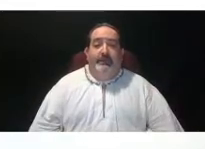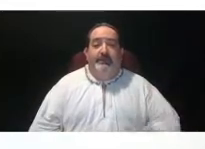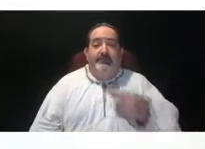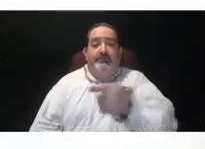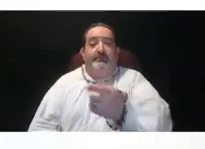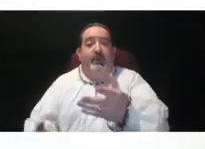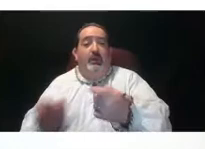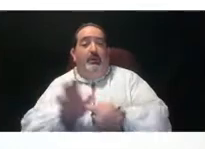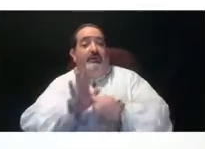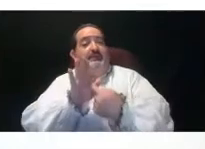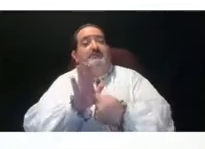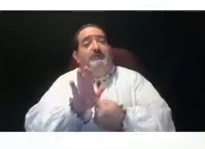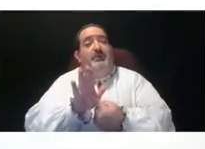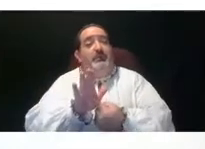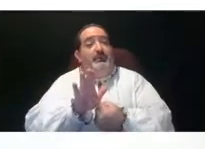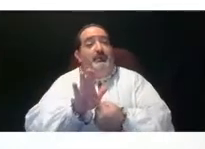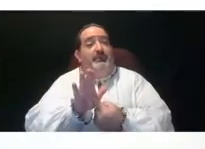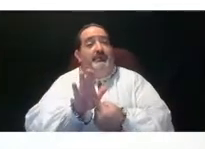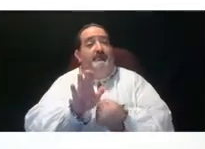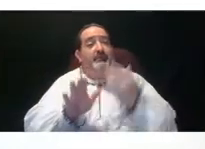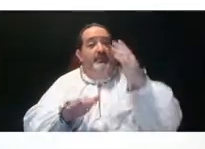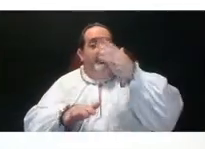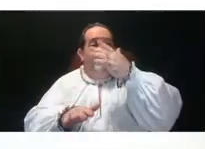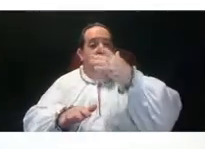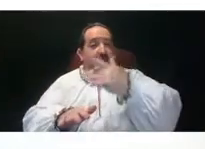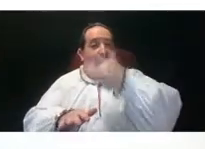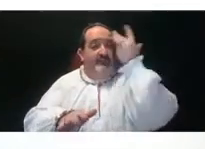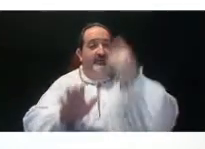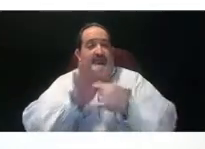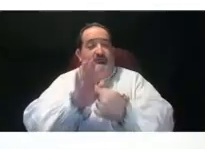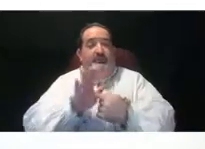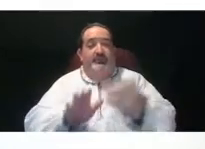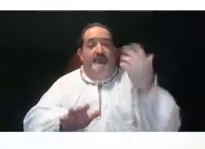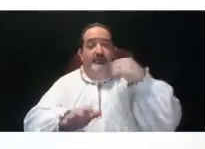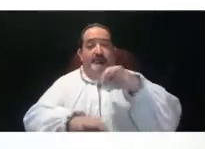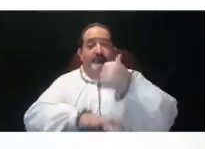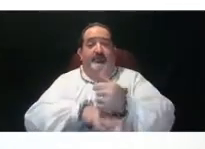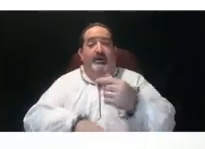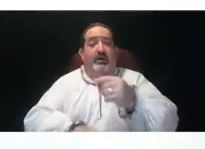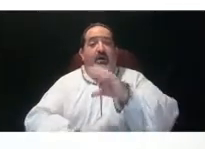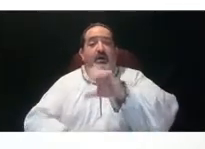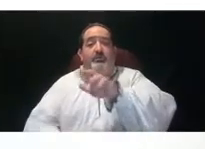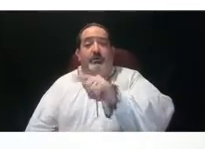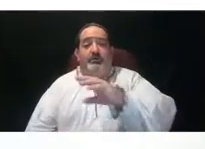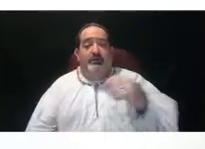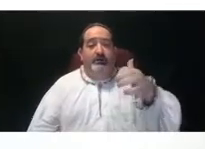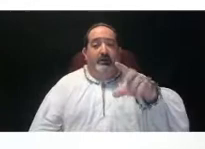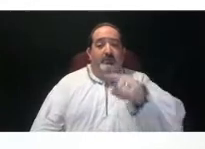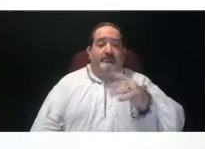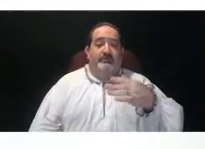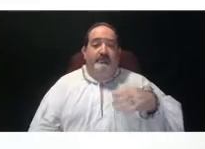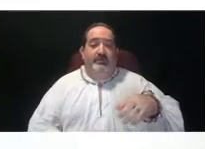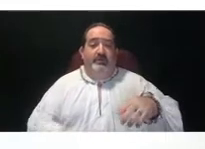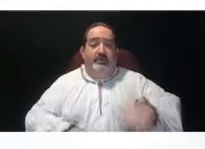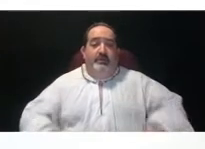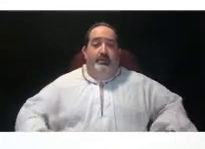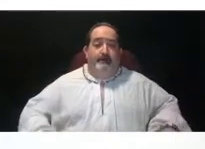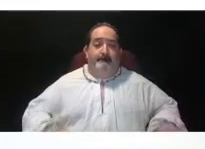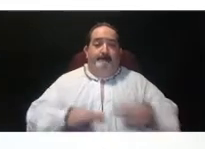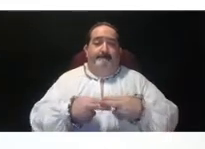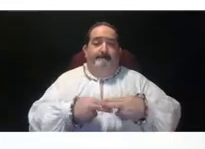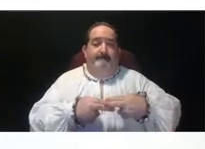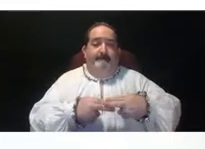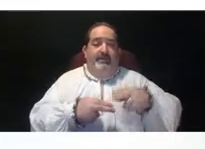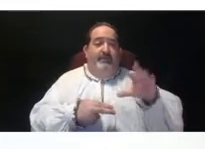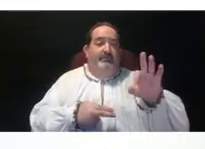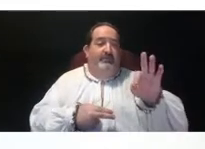Wanted to show this off. We forgot to show this off while we were naming our court and guard. This is the belt saver that everyone's going to get once